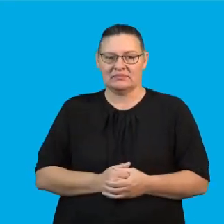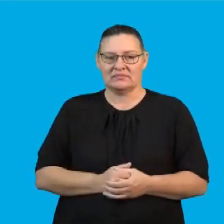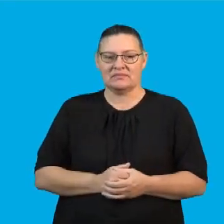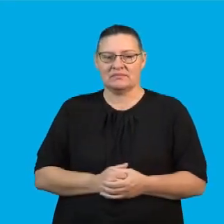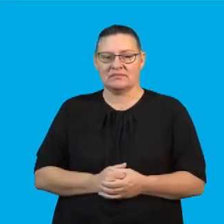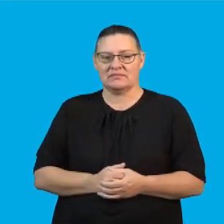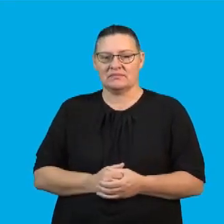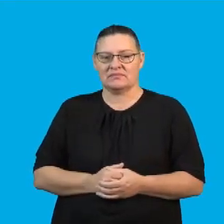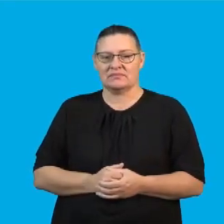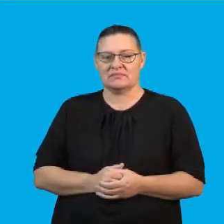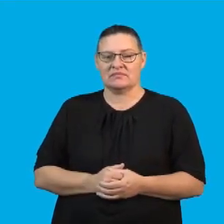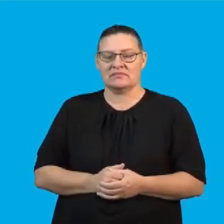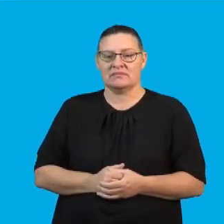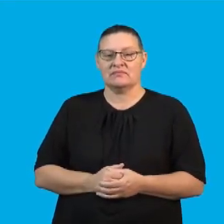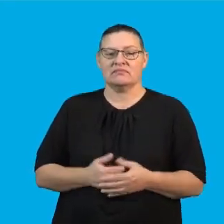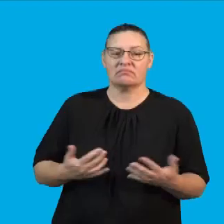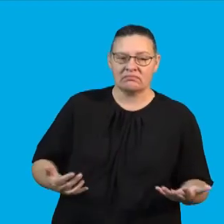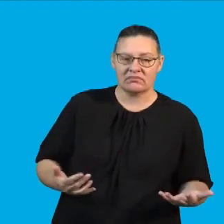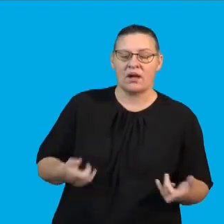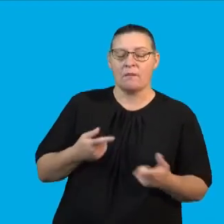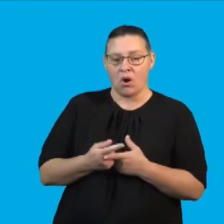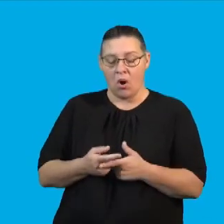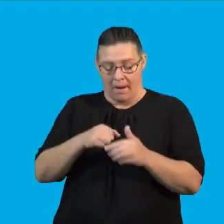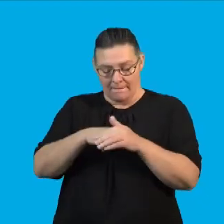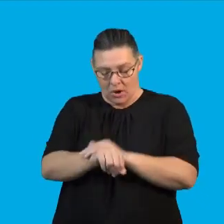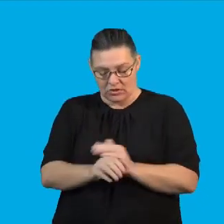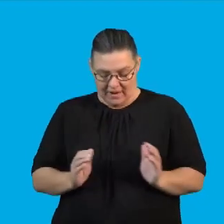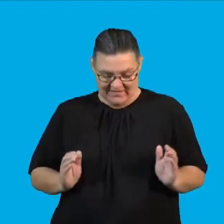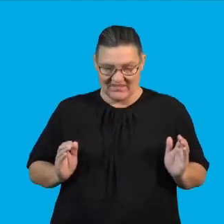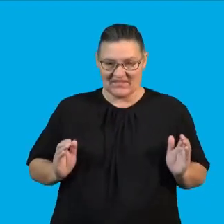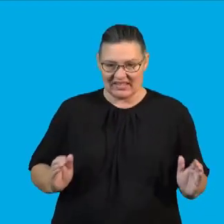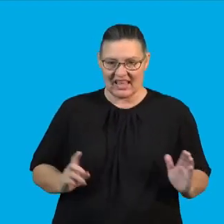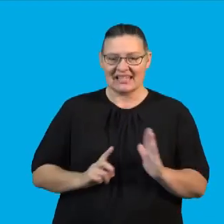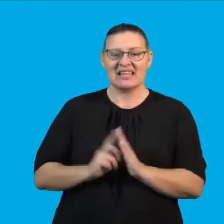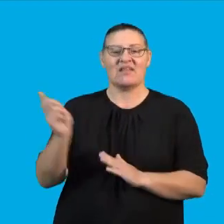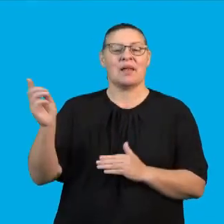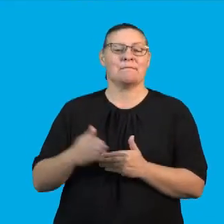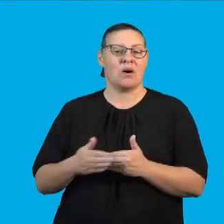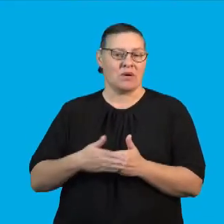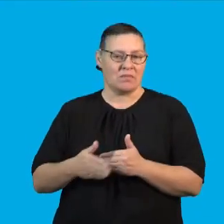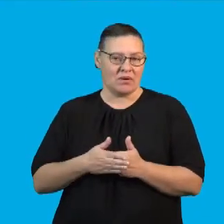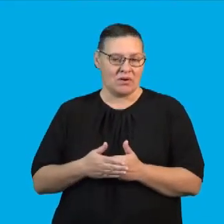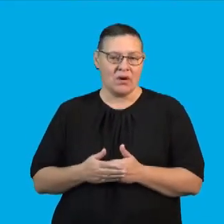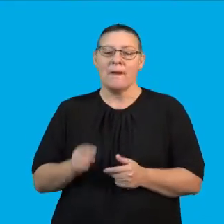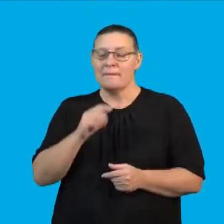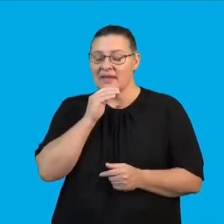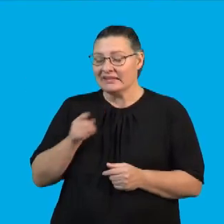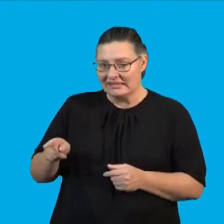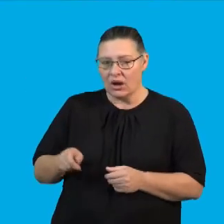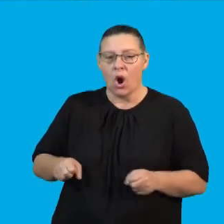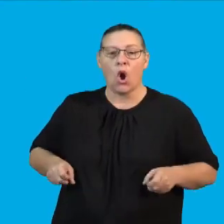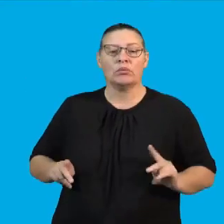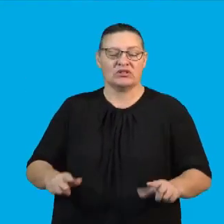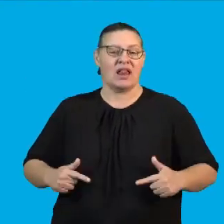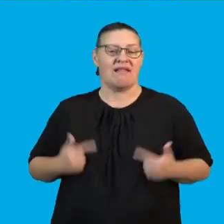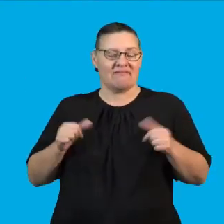or developing embryo. So young are larger and more developed when they are born, giving them